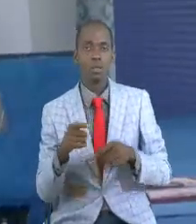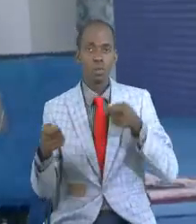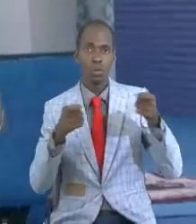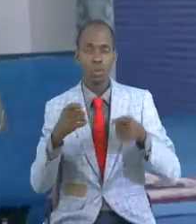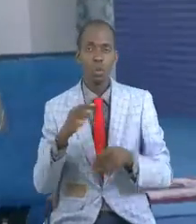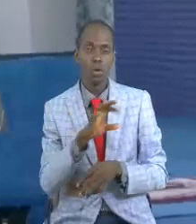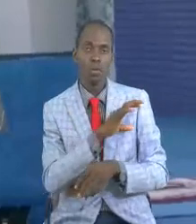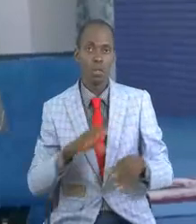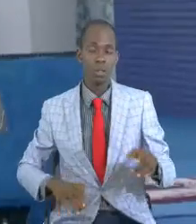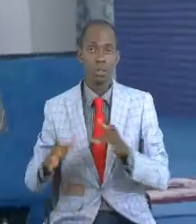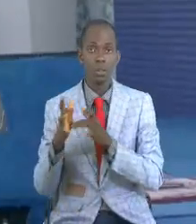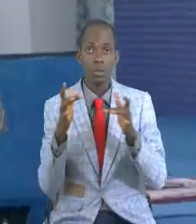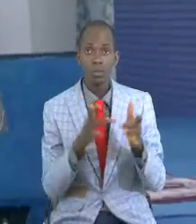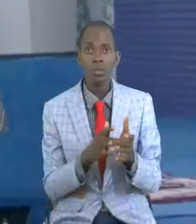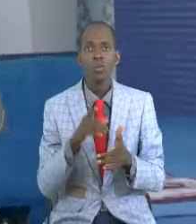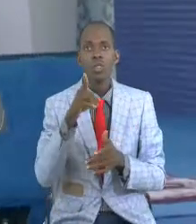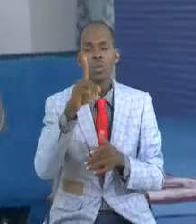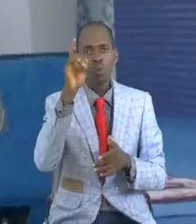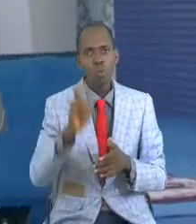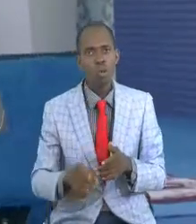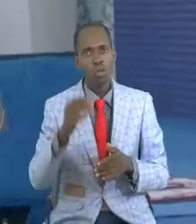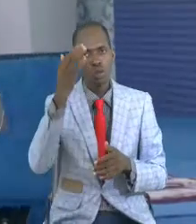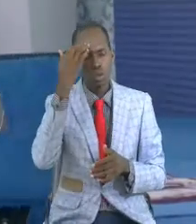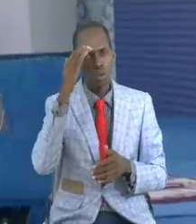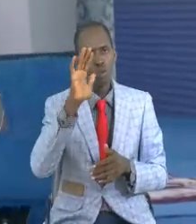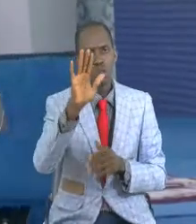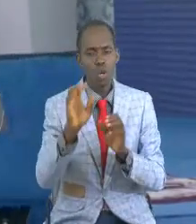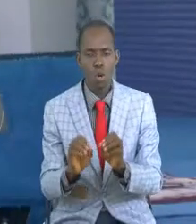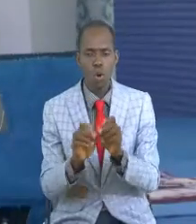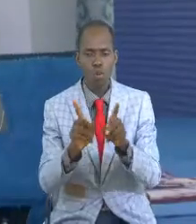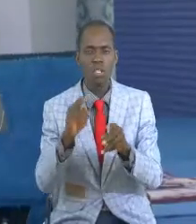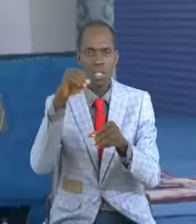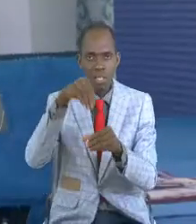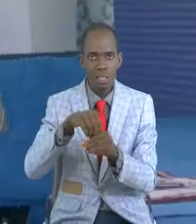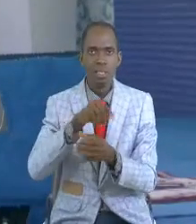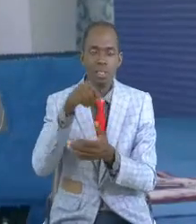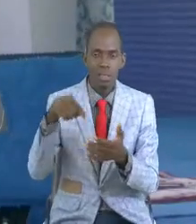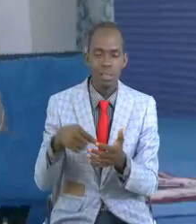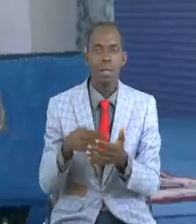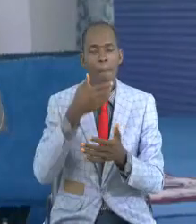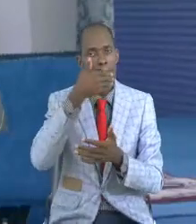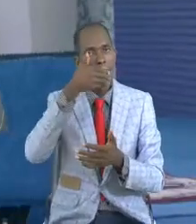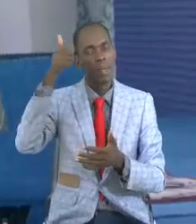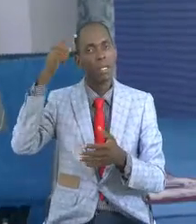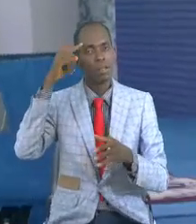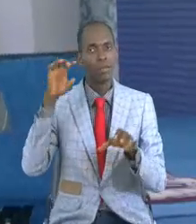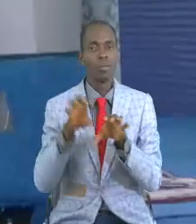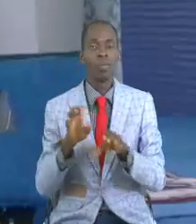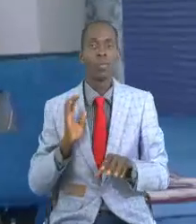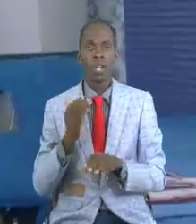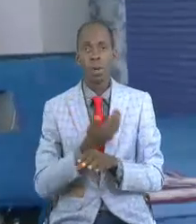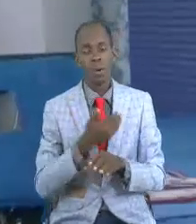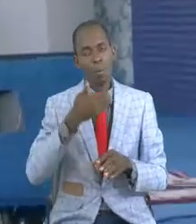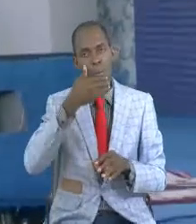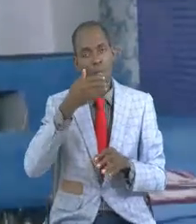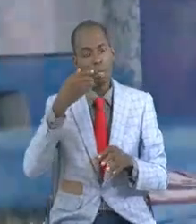Jesus Christ, you must know your privilege in this better covenant. Our privilege in the better covenant.